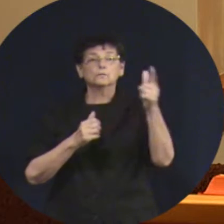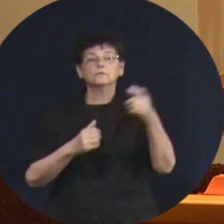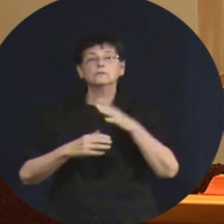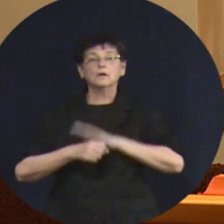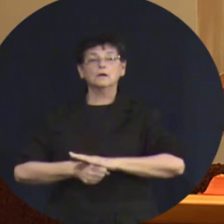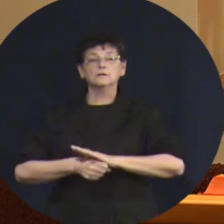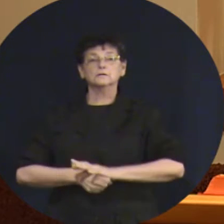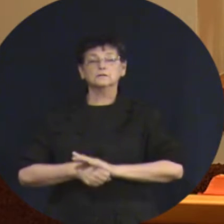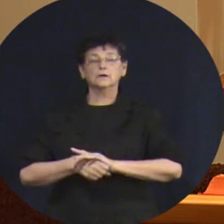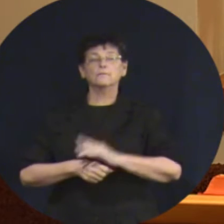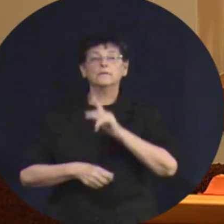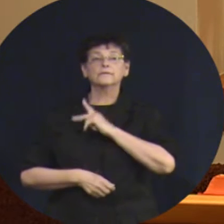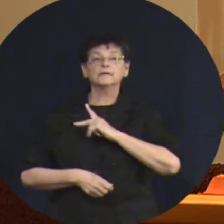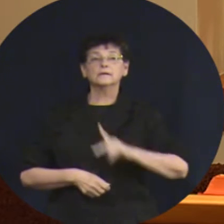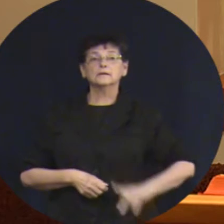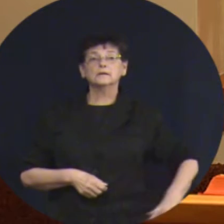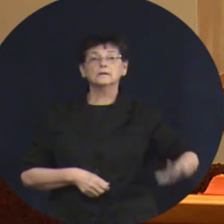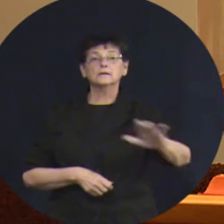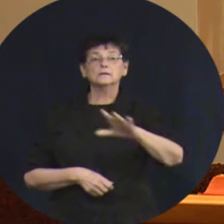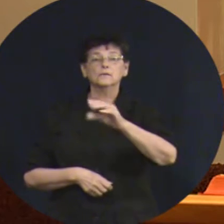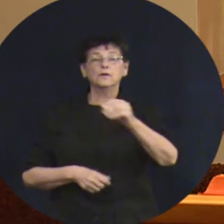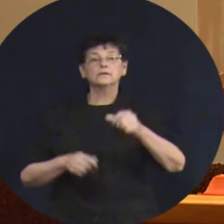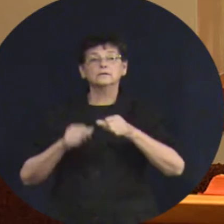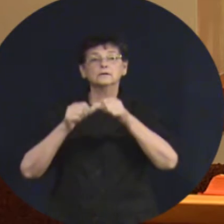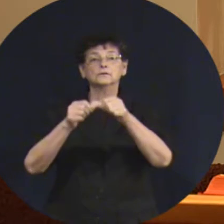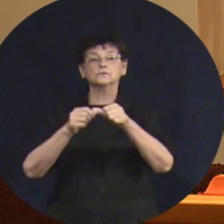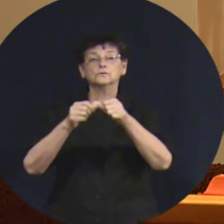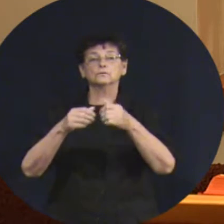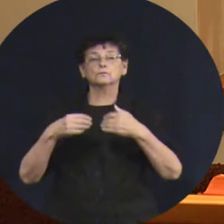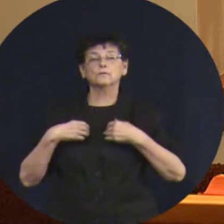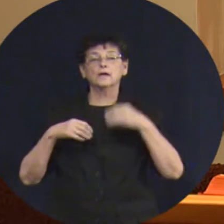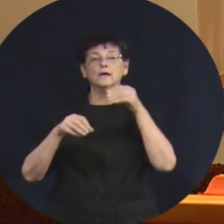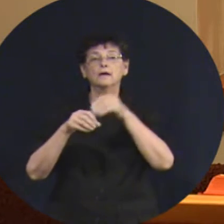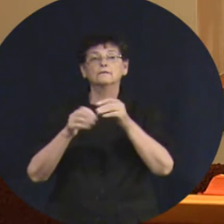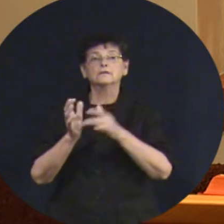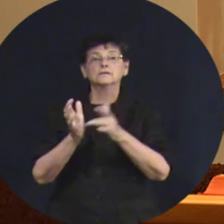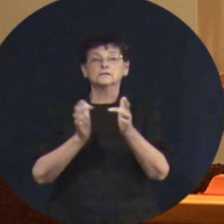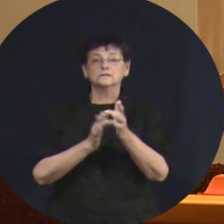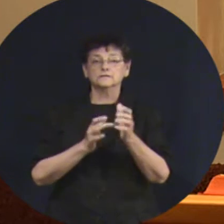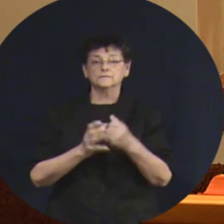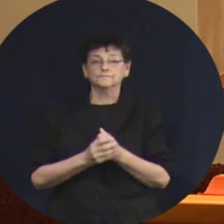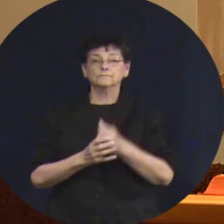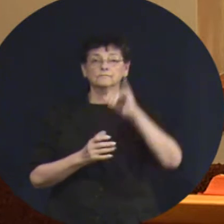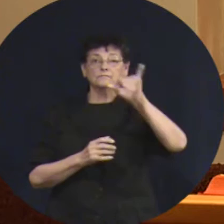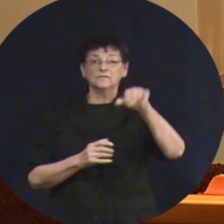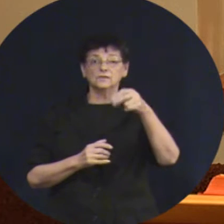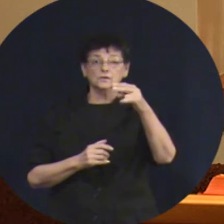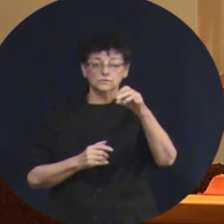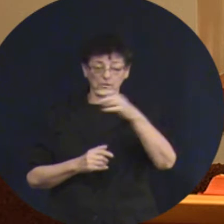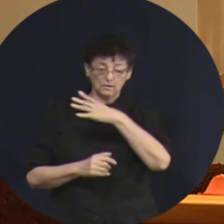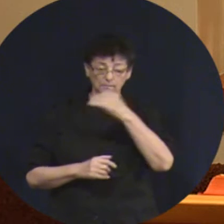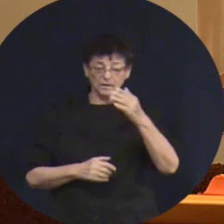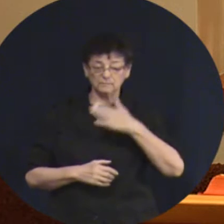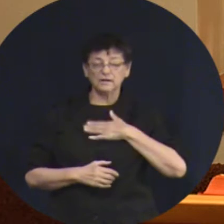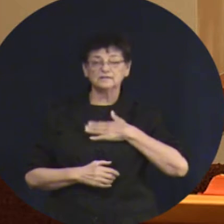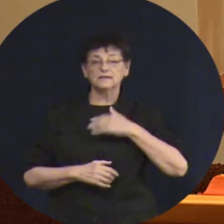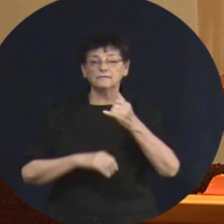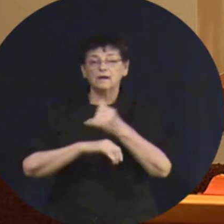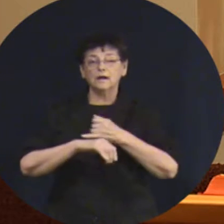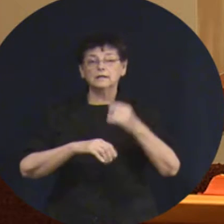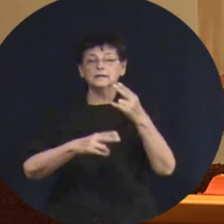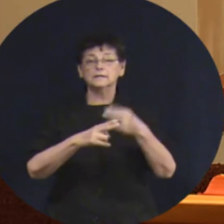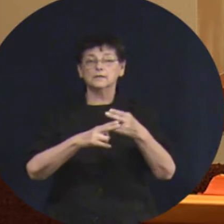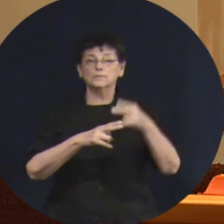distress, the kingdom, and the endurance we have in Jesus, found myself in the island called